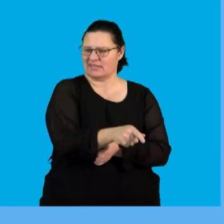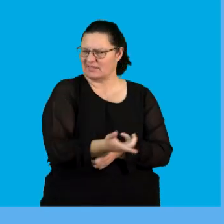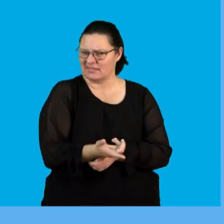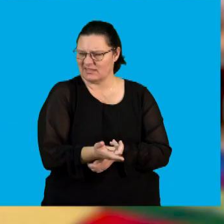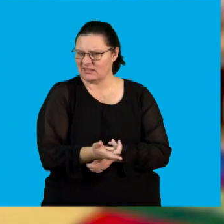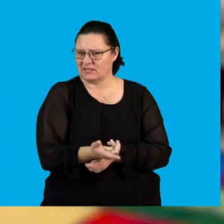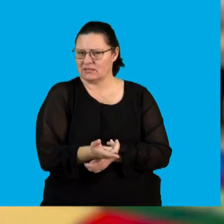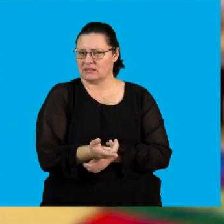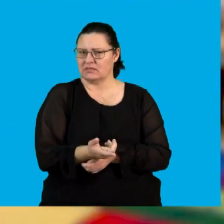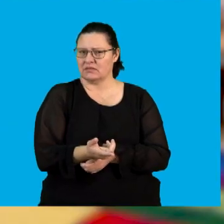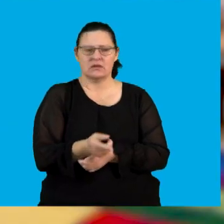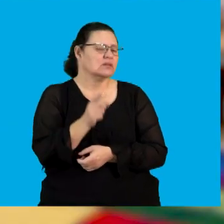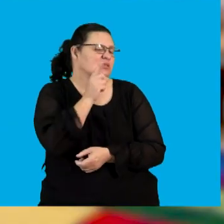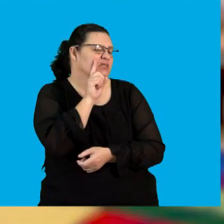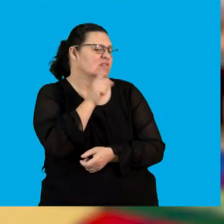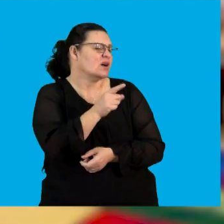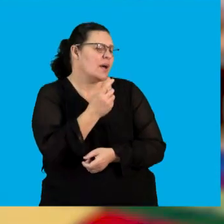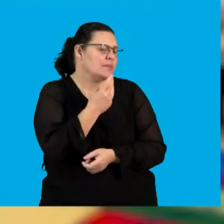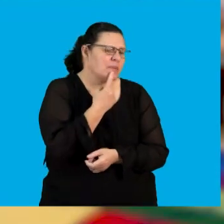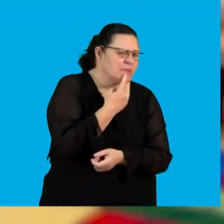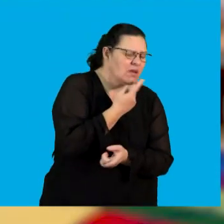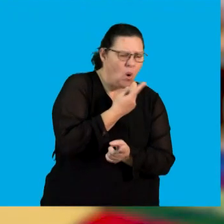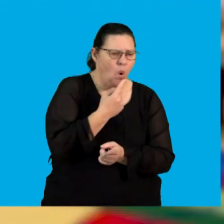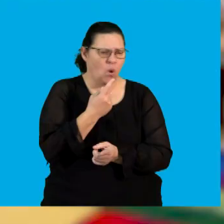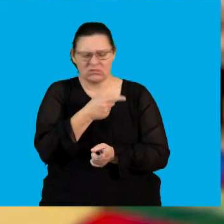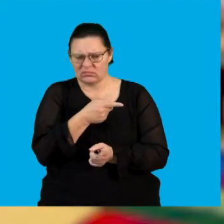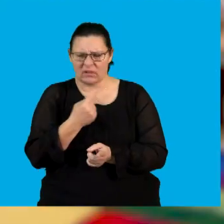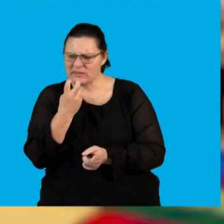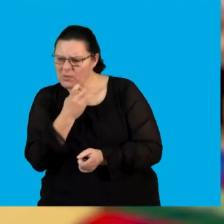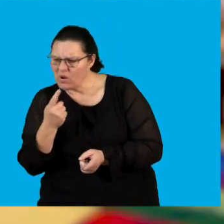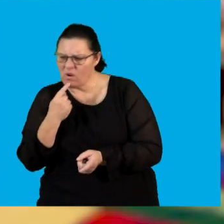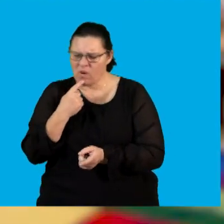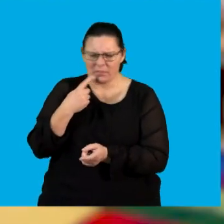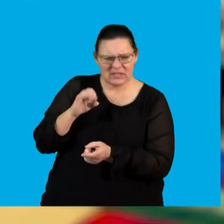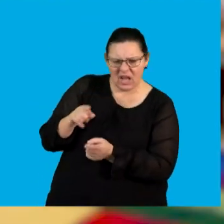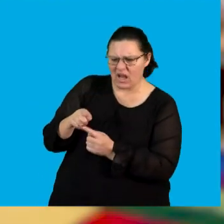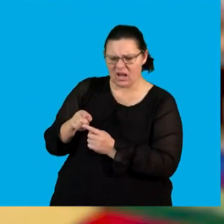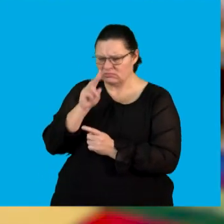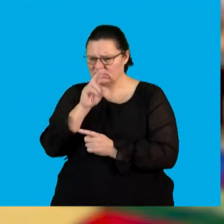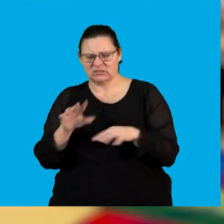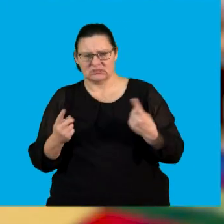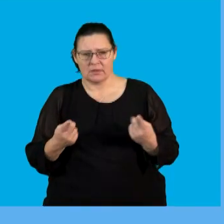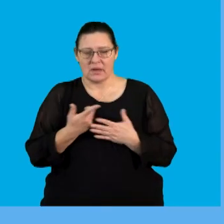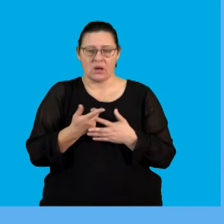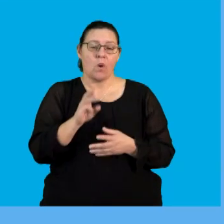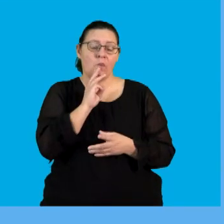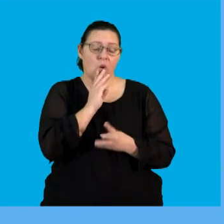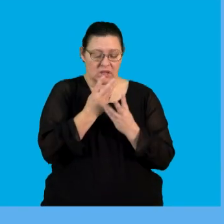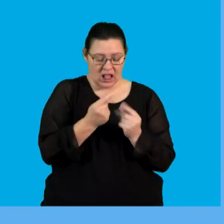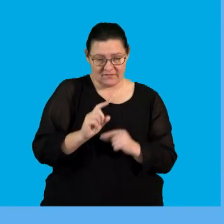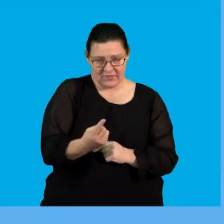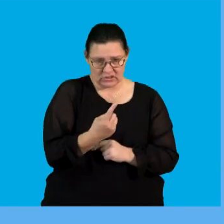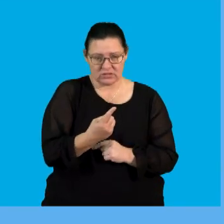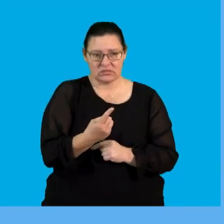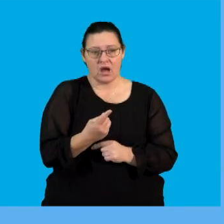really test or check if whether that metal oxide is acidic or basic. We need to dissolve it in water first so that we